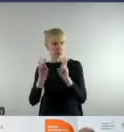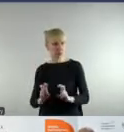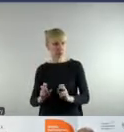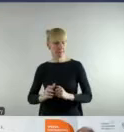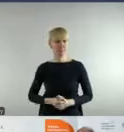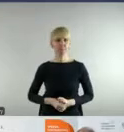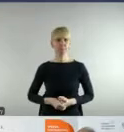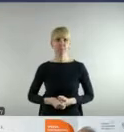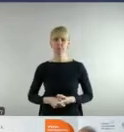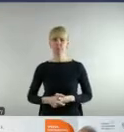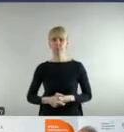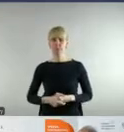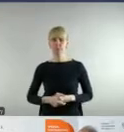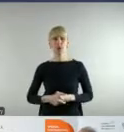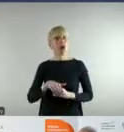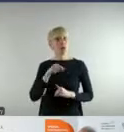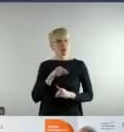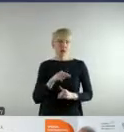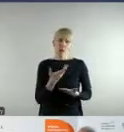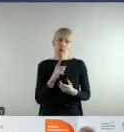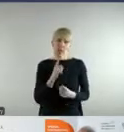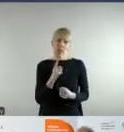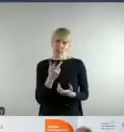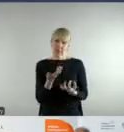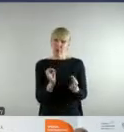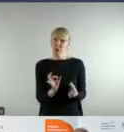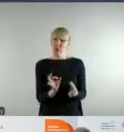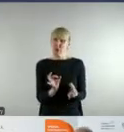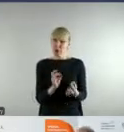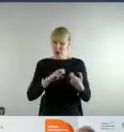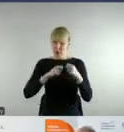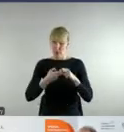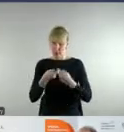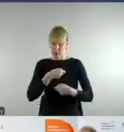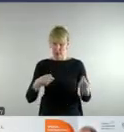of being prepared to any crisis, any difficult situations, which